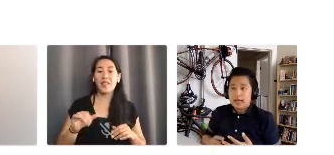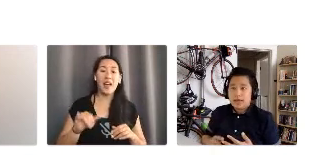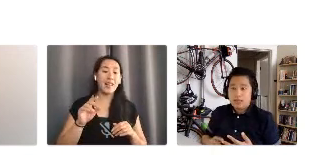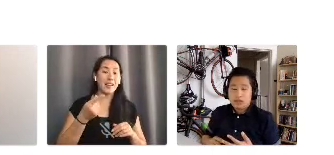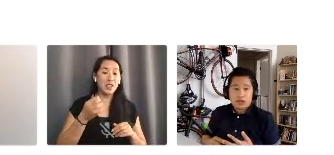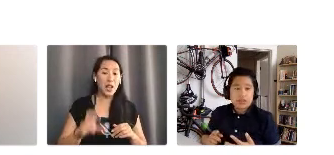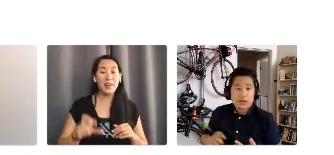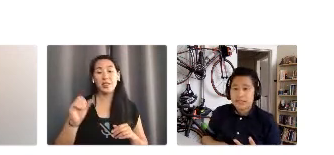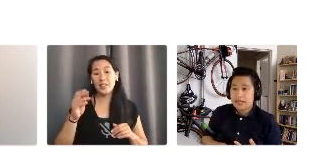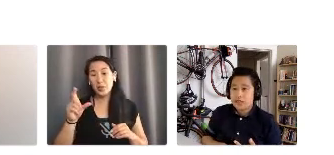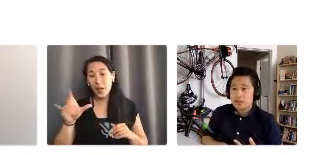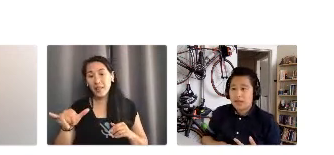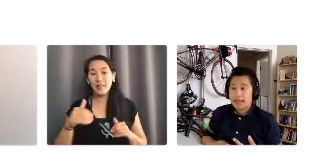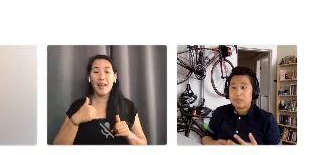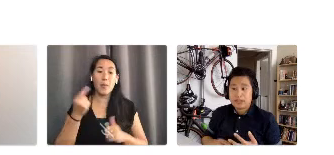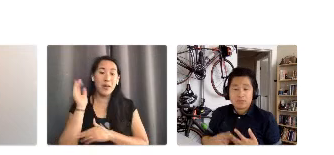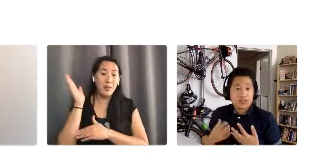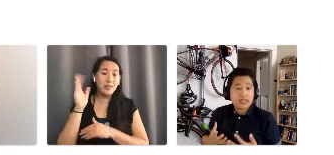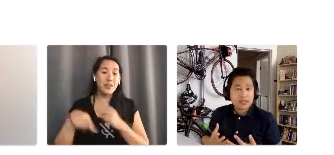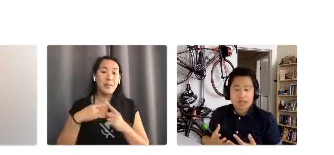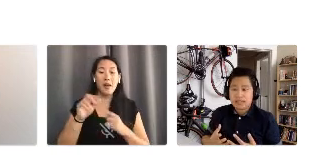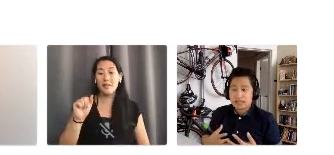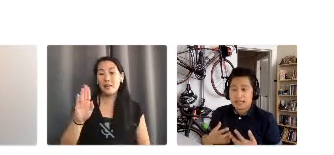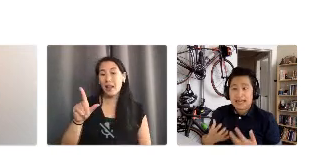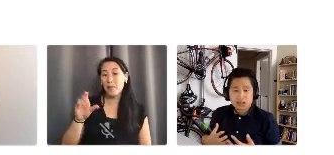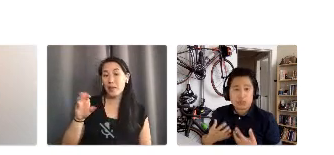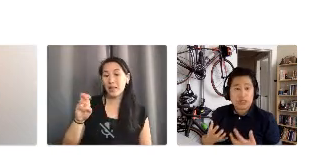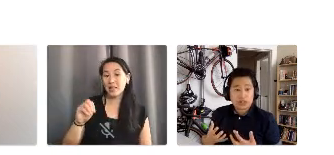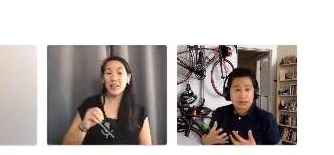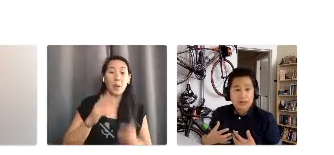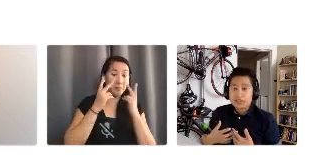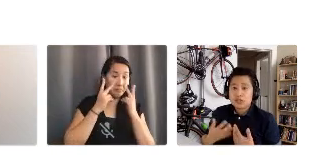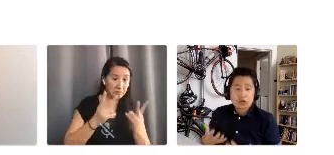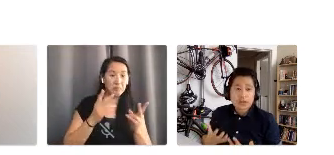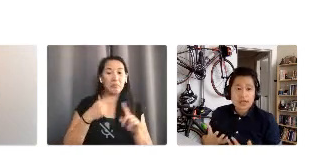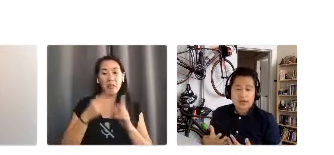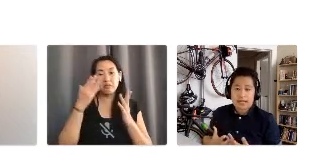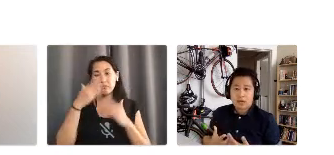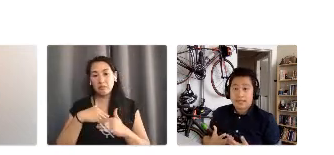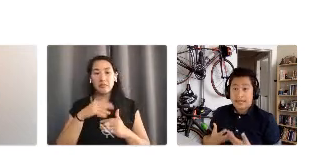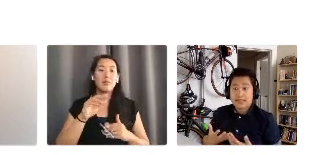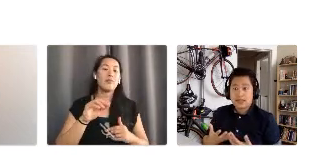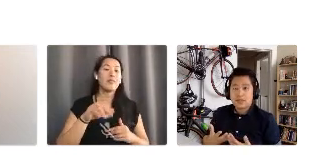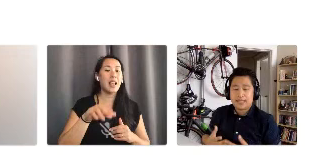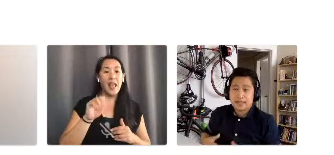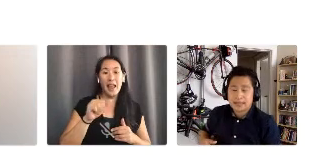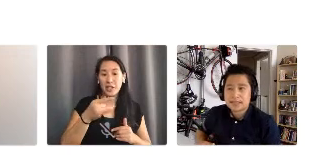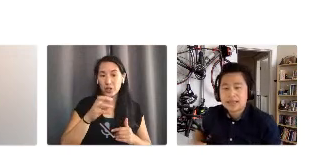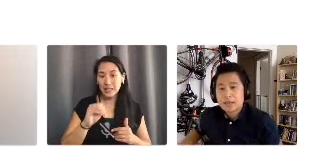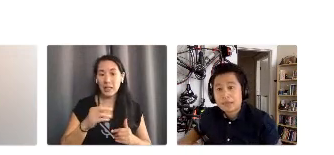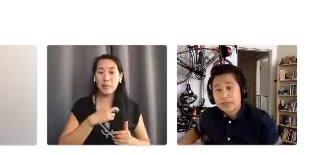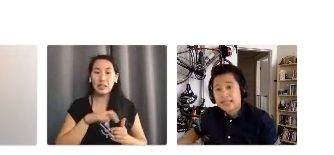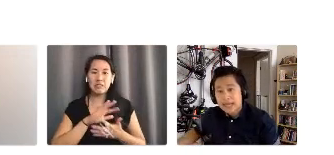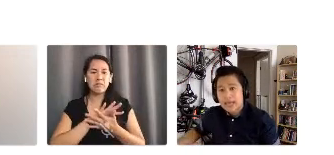sexuality. There was a presentation about ableism, both seen and unseen, ageism, religion, so many other categories that get discriminated